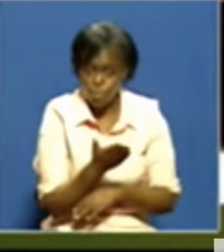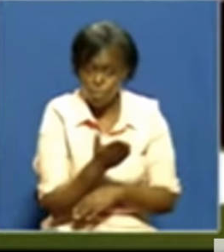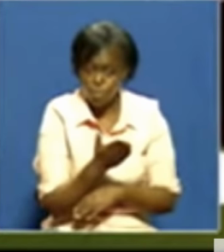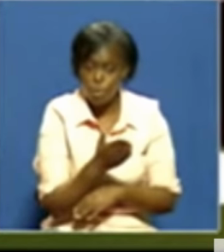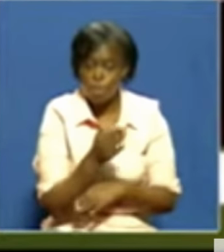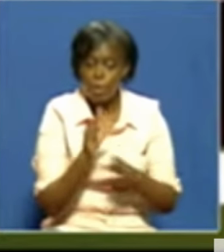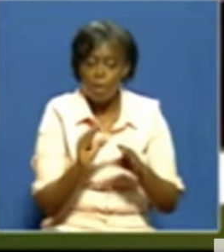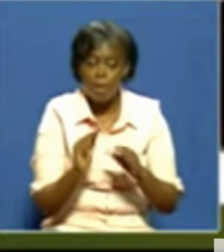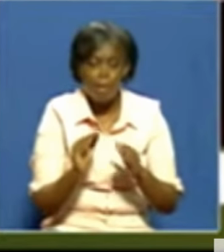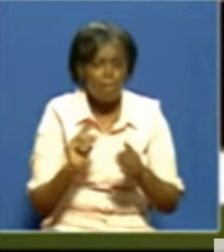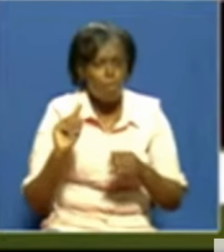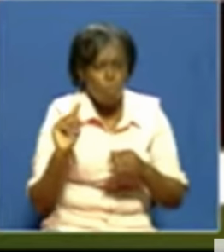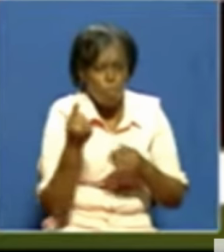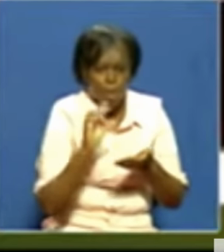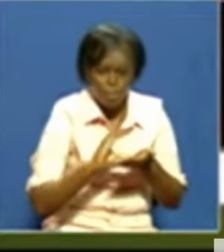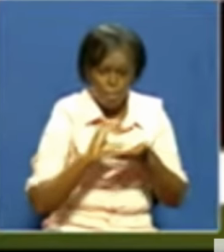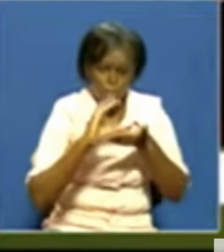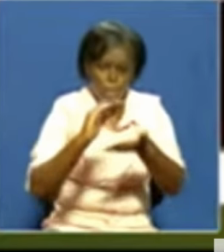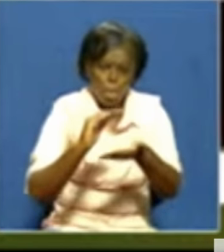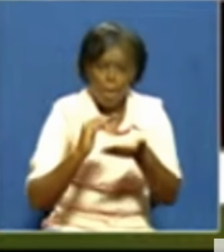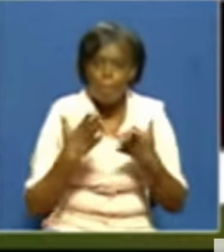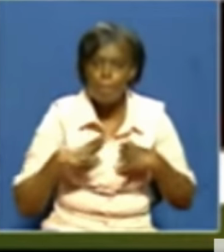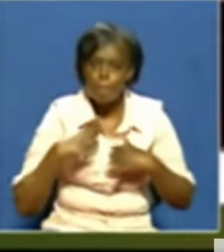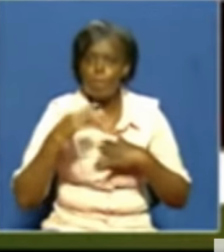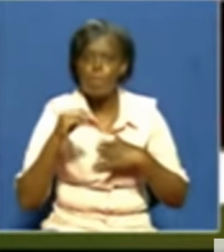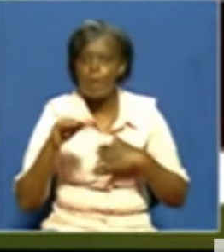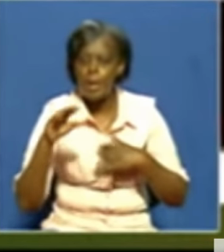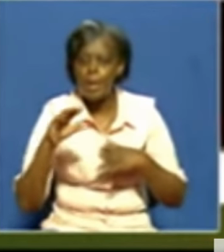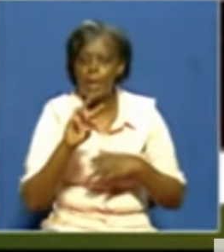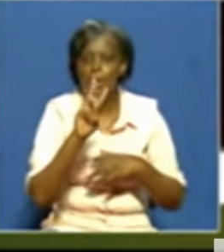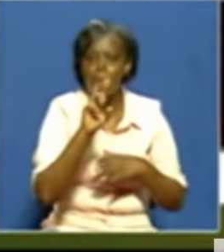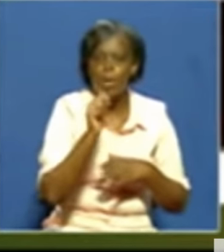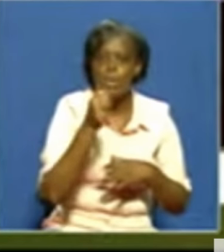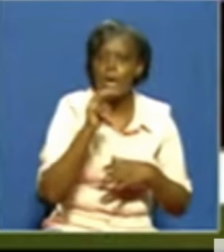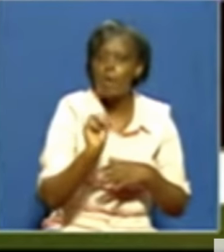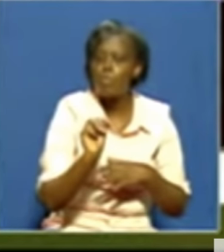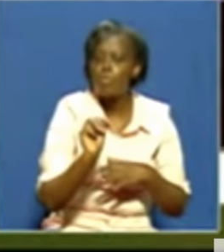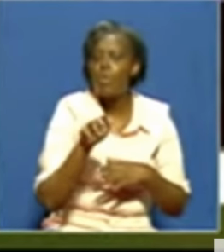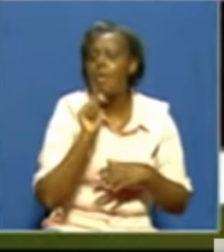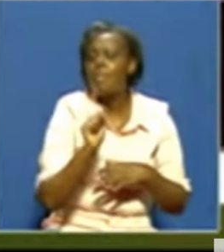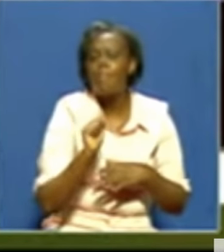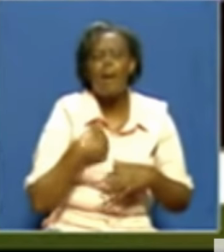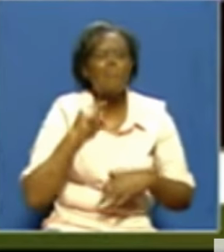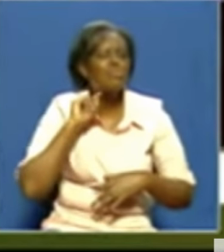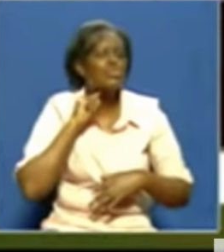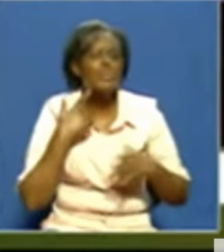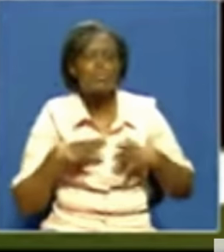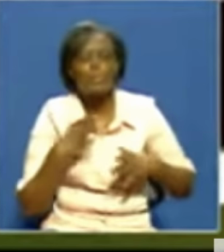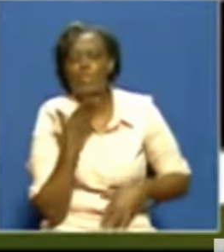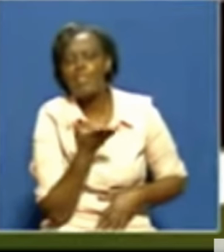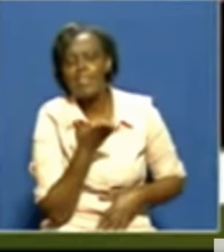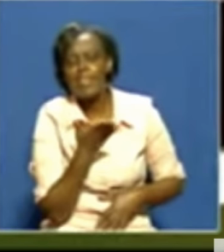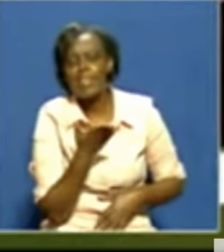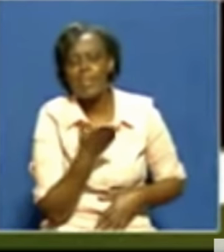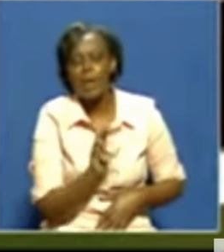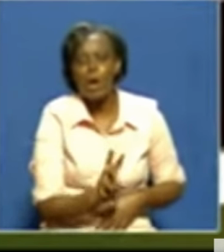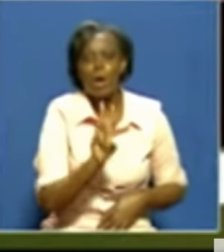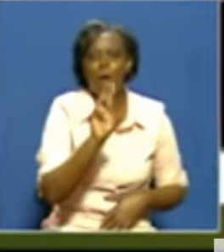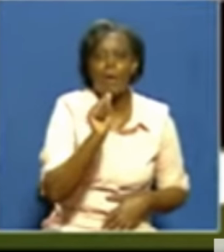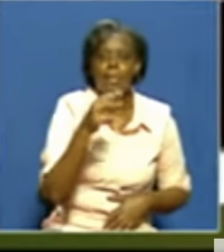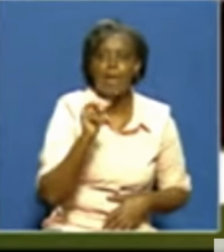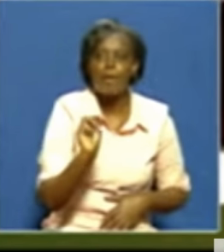given. You see, there were some people who went to a place called Watam because kuna Watam. So, and